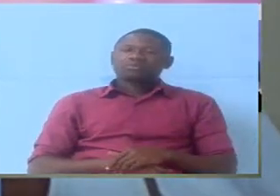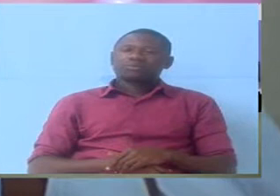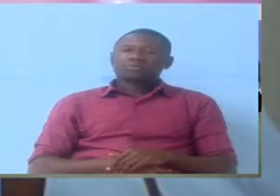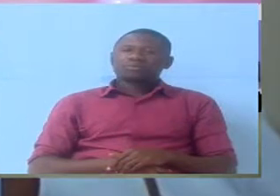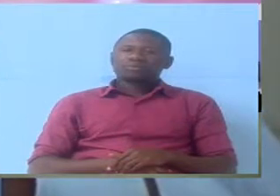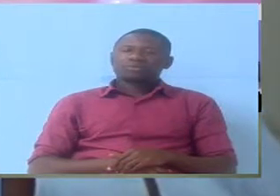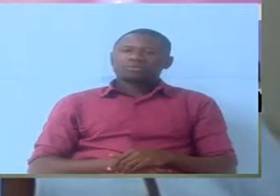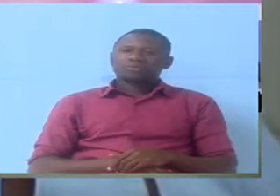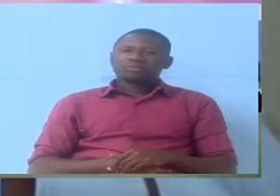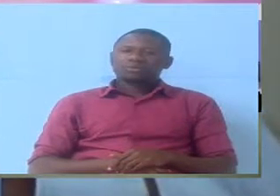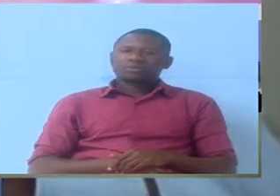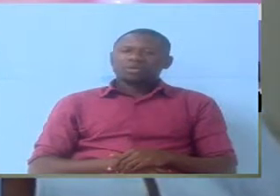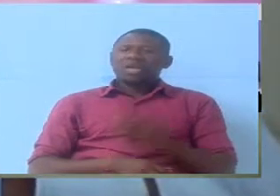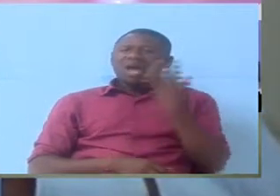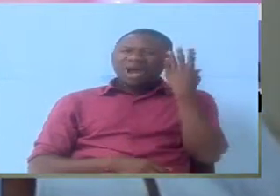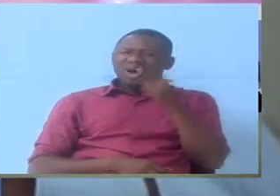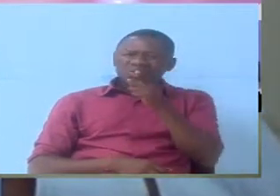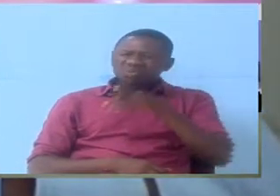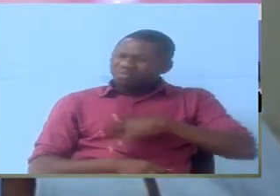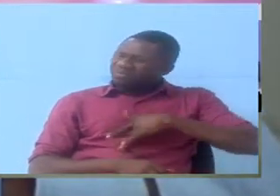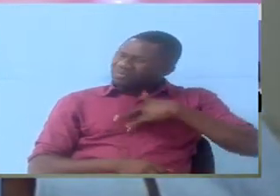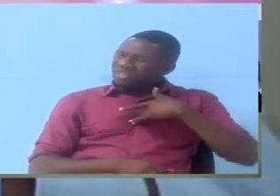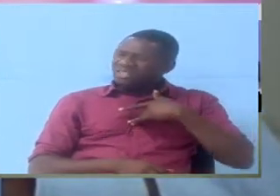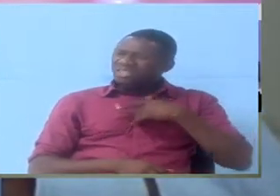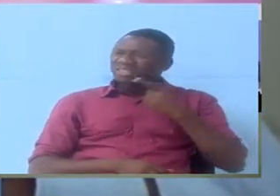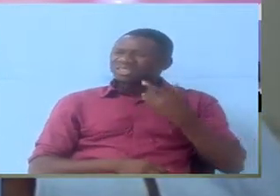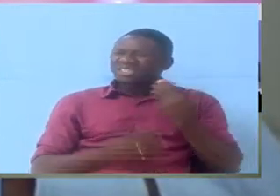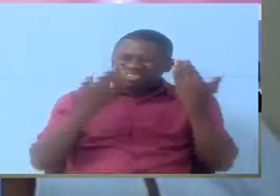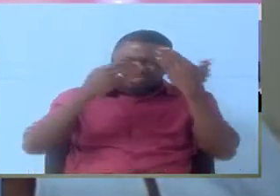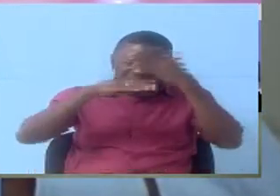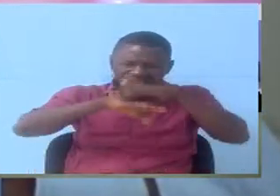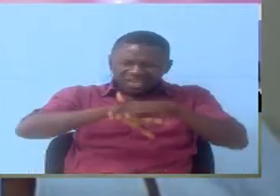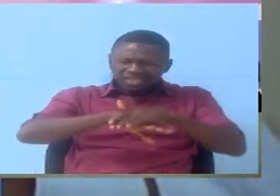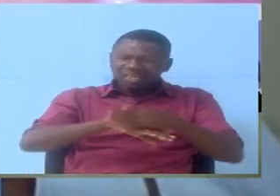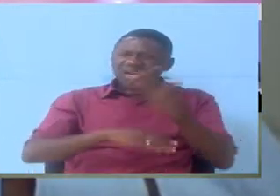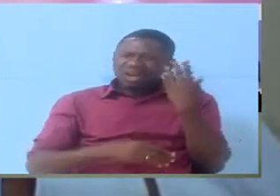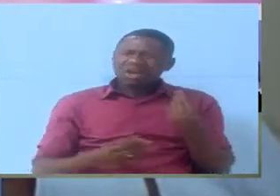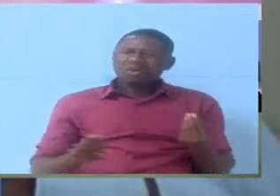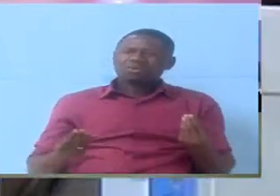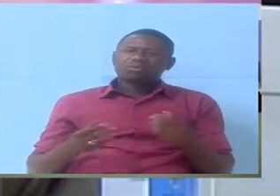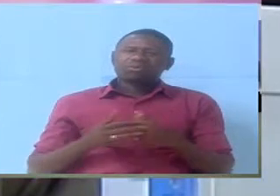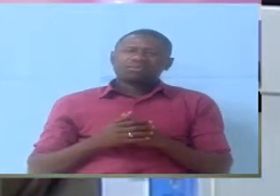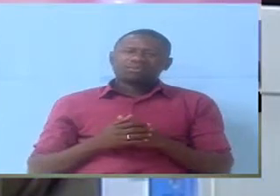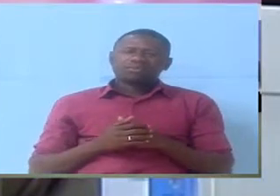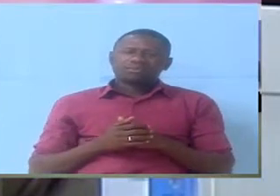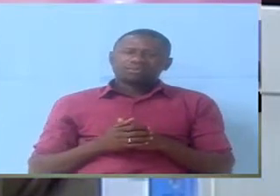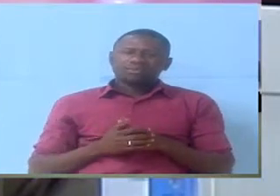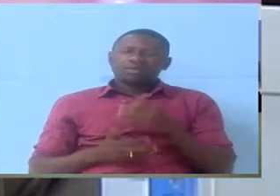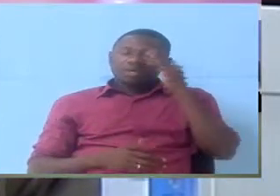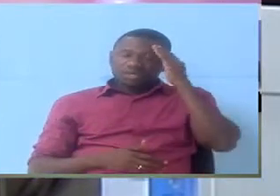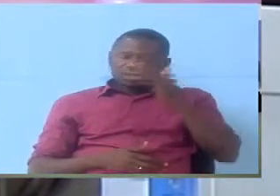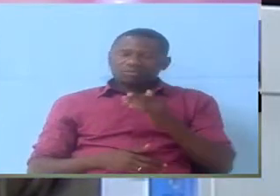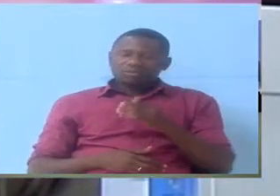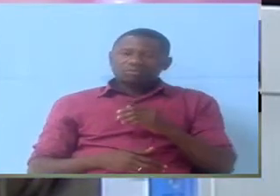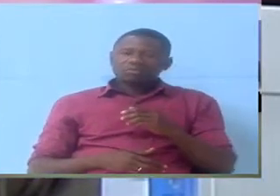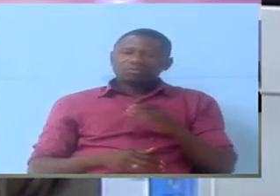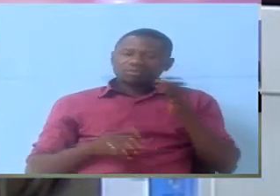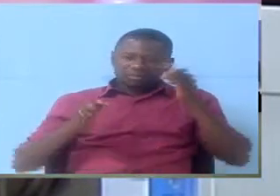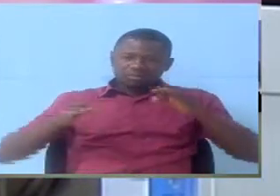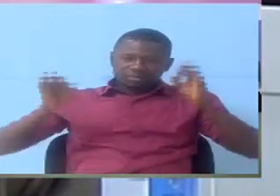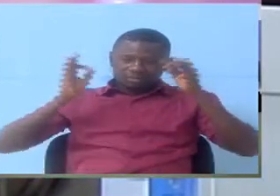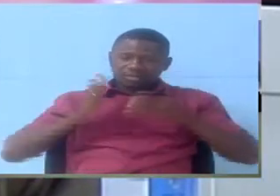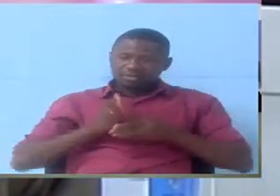home. How did you feel during that night? Imam Sajaram. Thank you, Imam. And